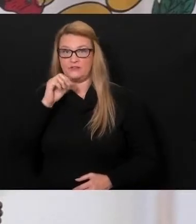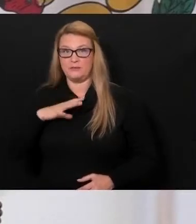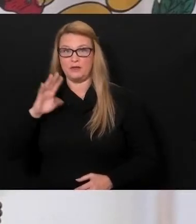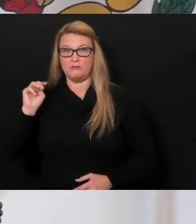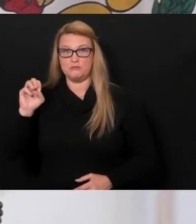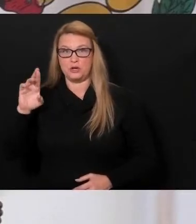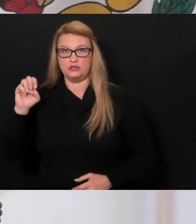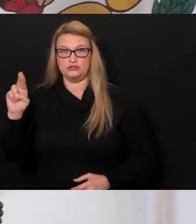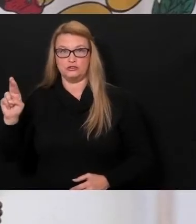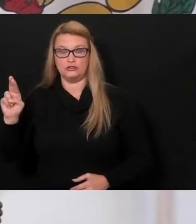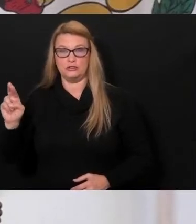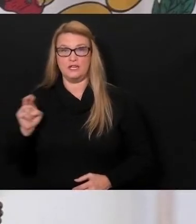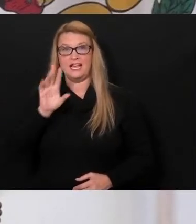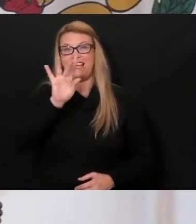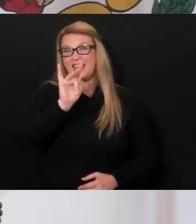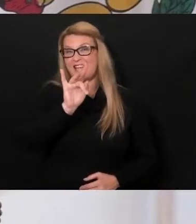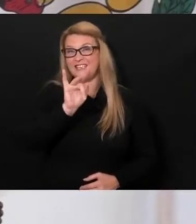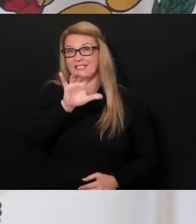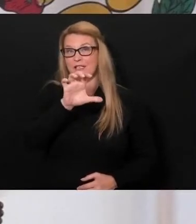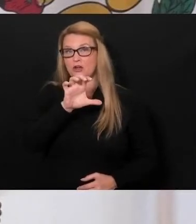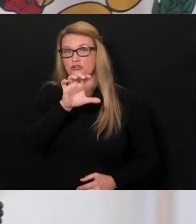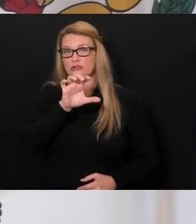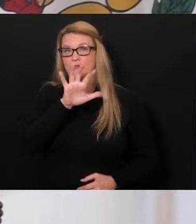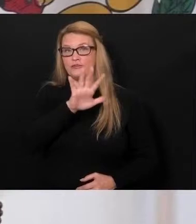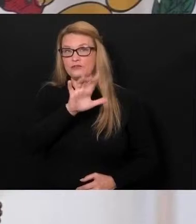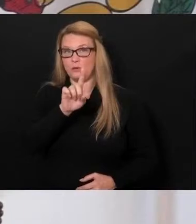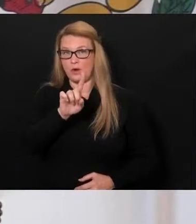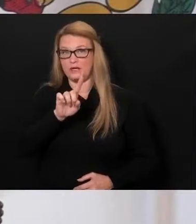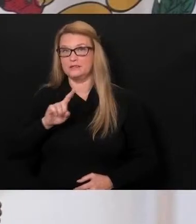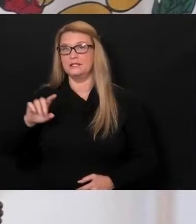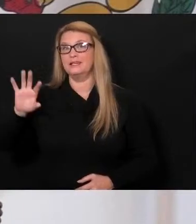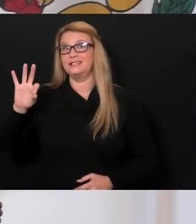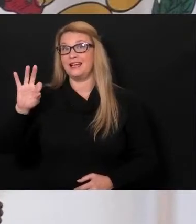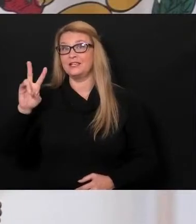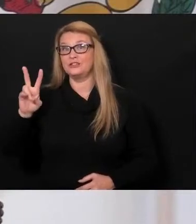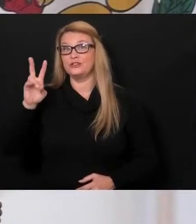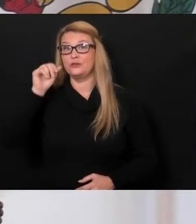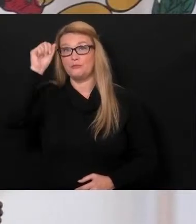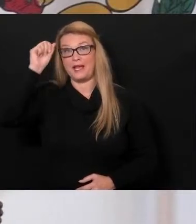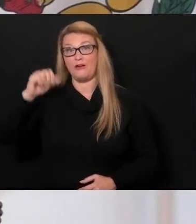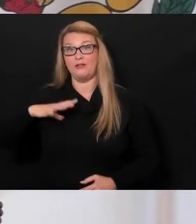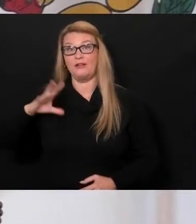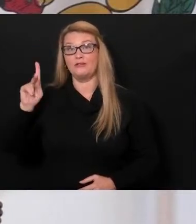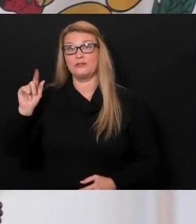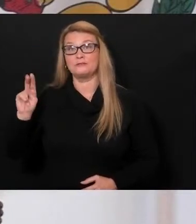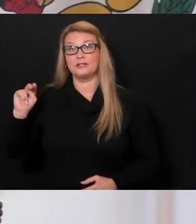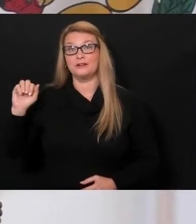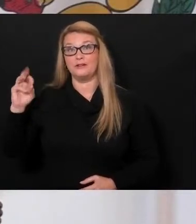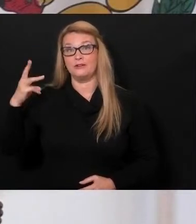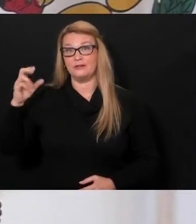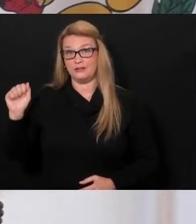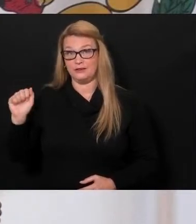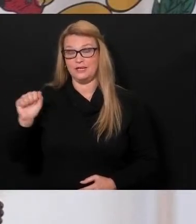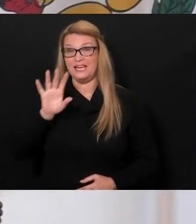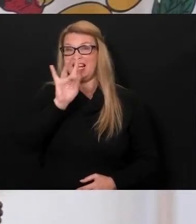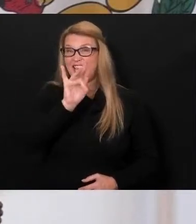from Mercer County. Our 1851st death is a 92-year-old male from Kanawha County.